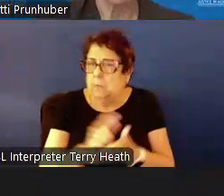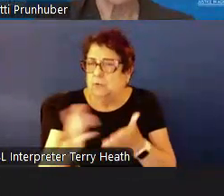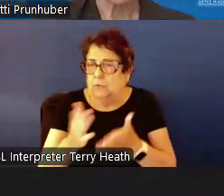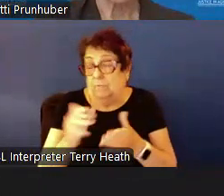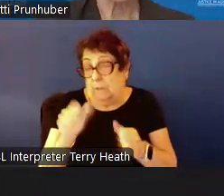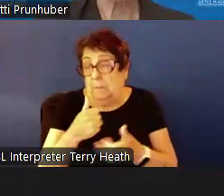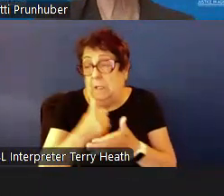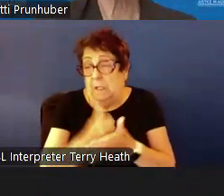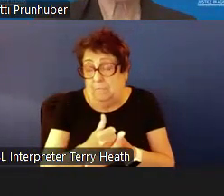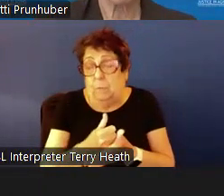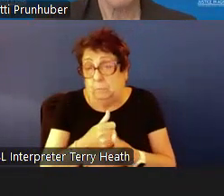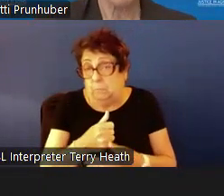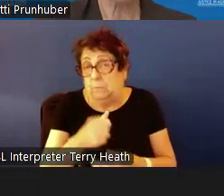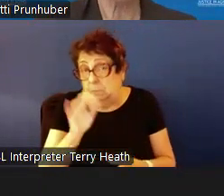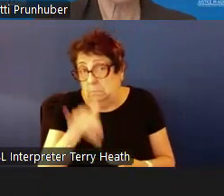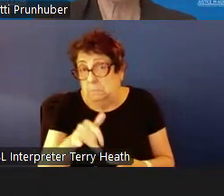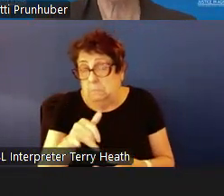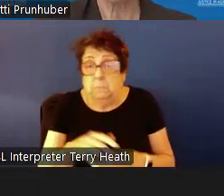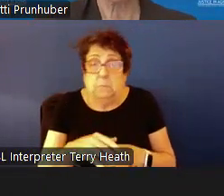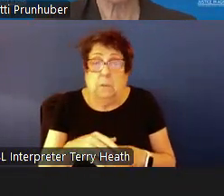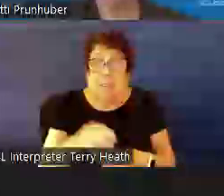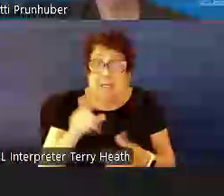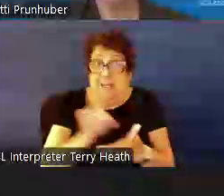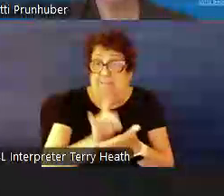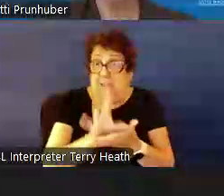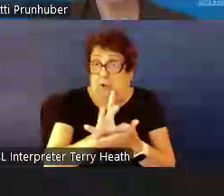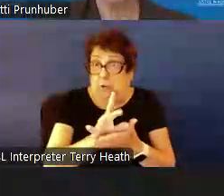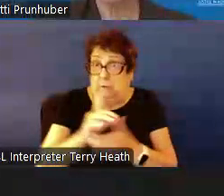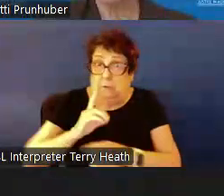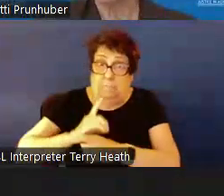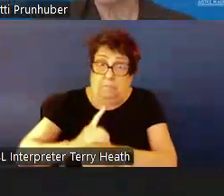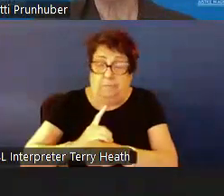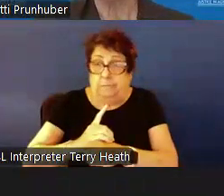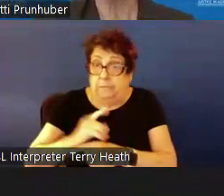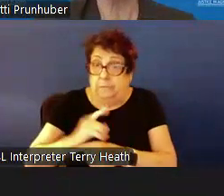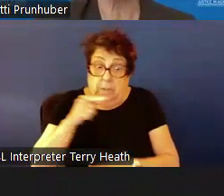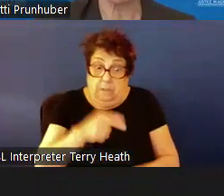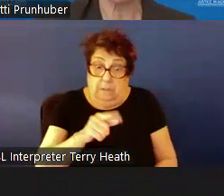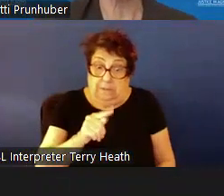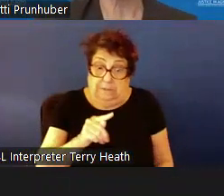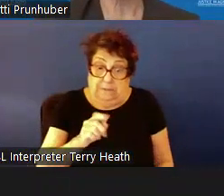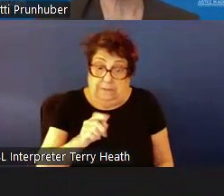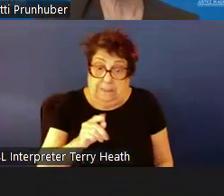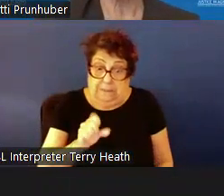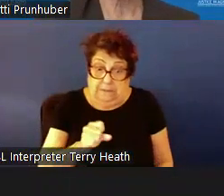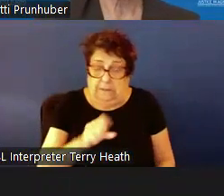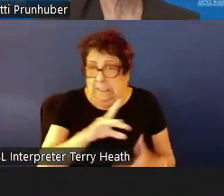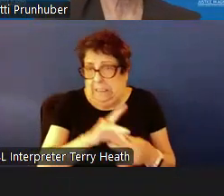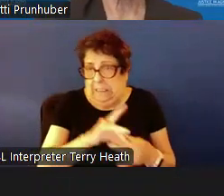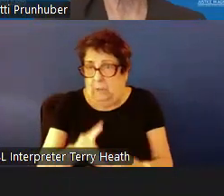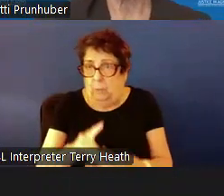area. And then eviction defense, again, connecting tenants with legal representation as soon as possible because